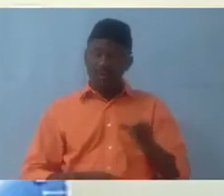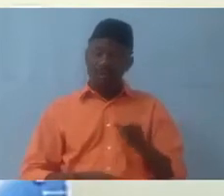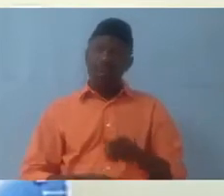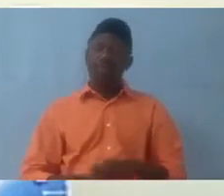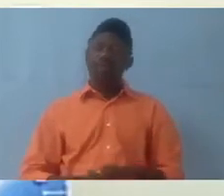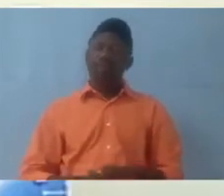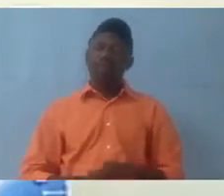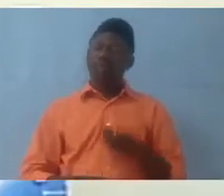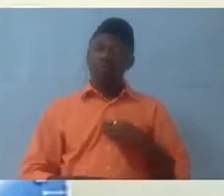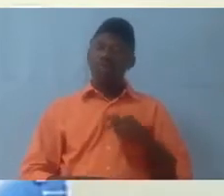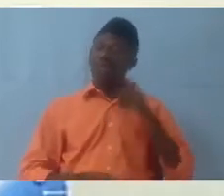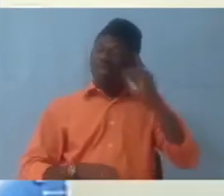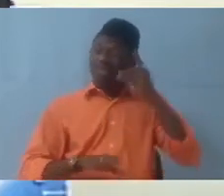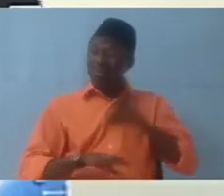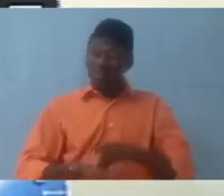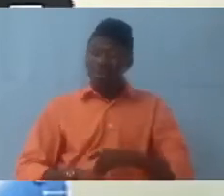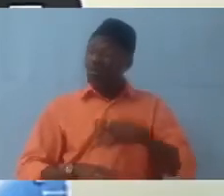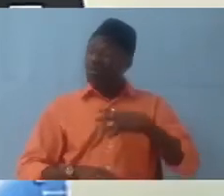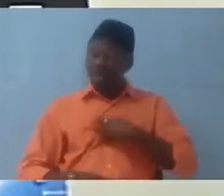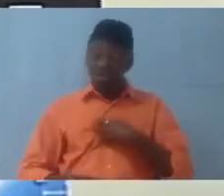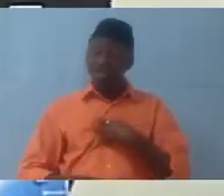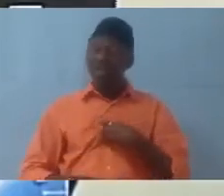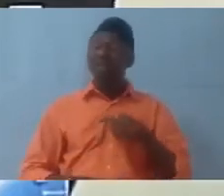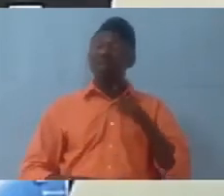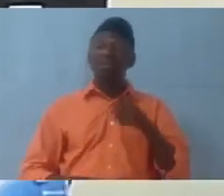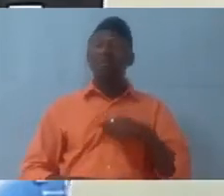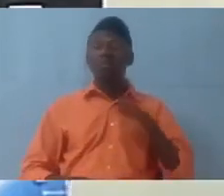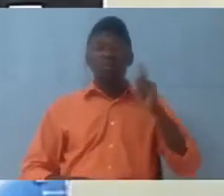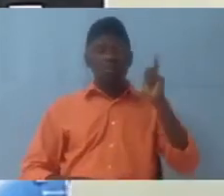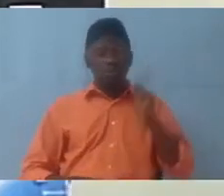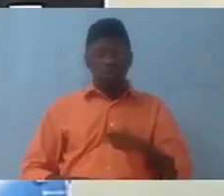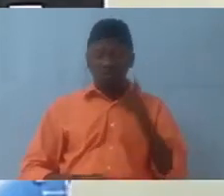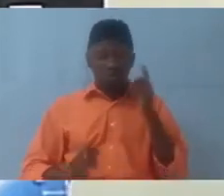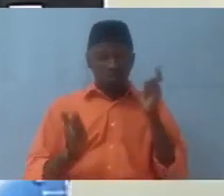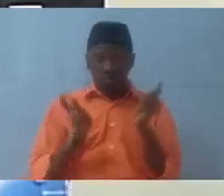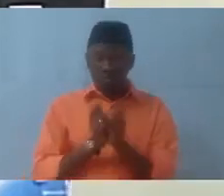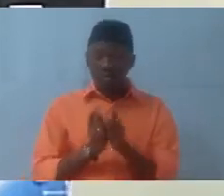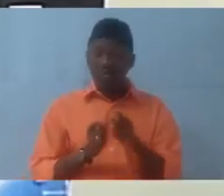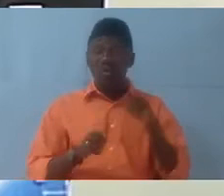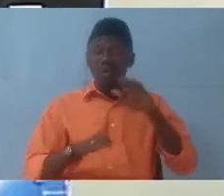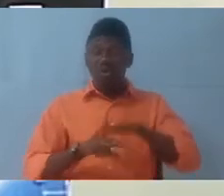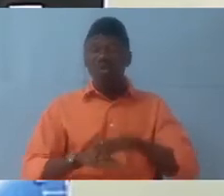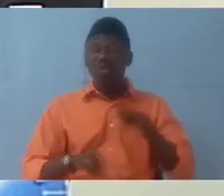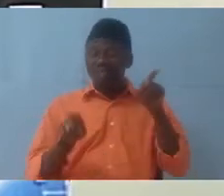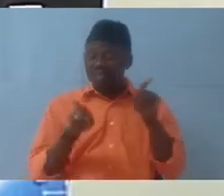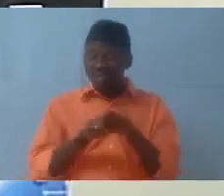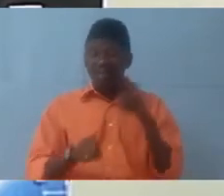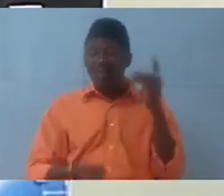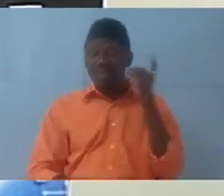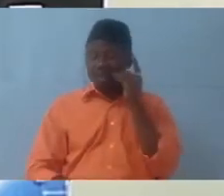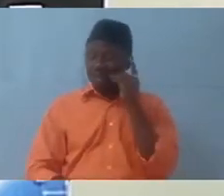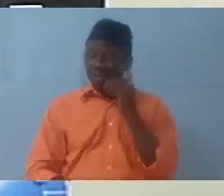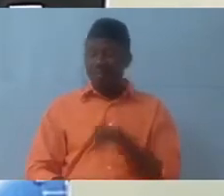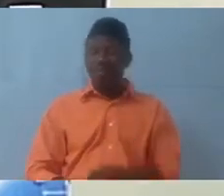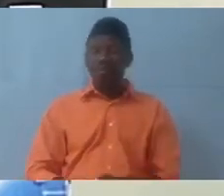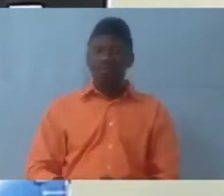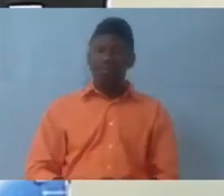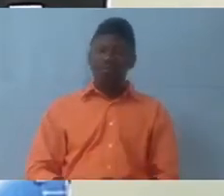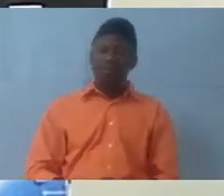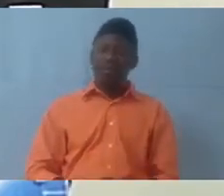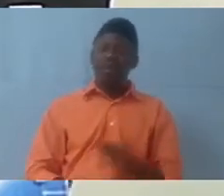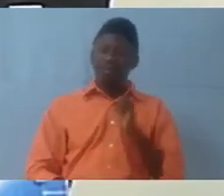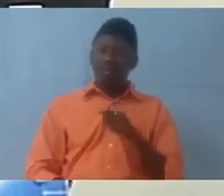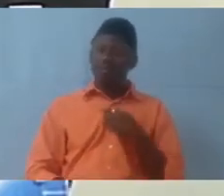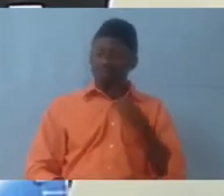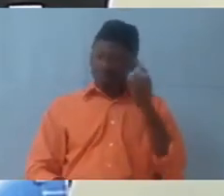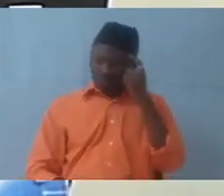on the same date after the meeting. Dañ waxon sax né dañu gis Chief Justice bi ben bes bo kéro buñ défé meeting bi. But then we decided that